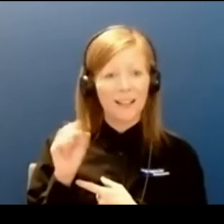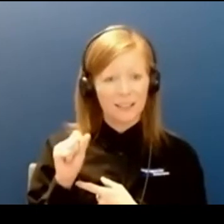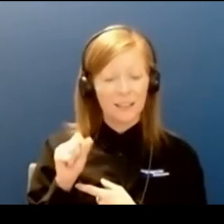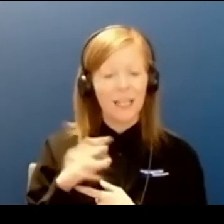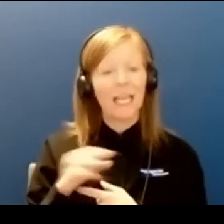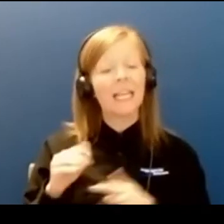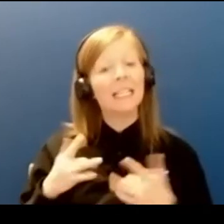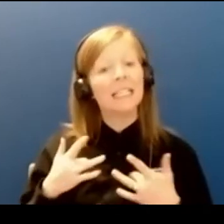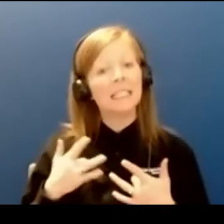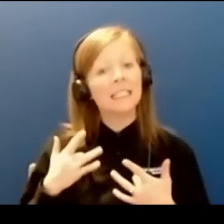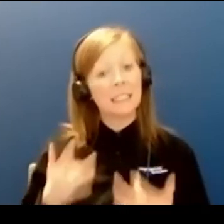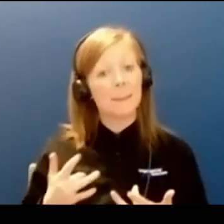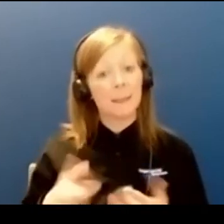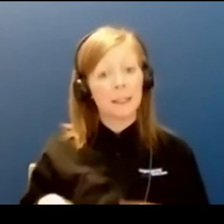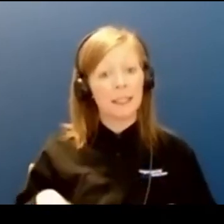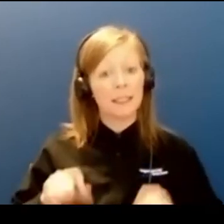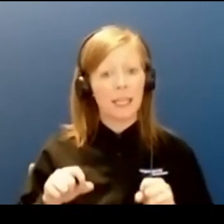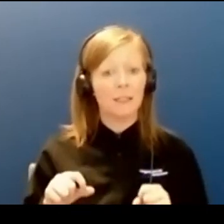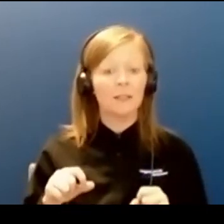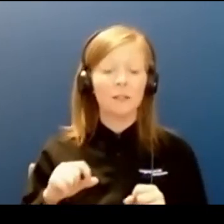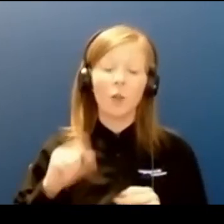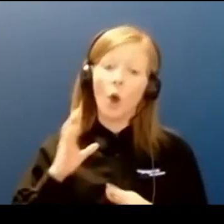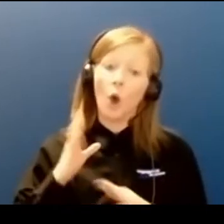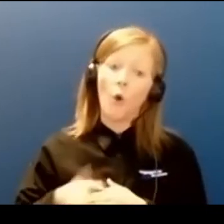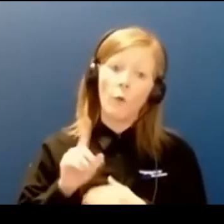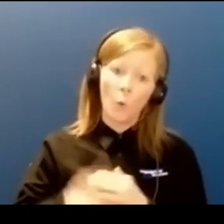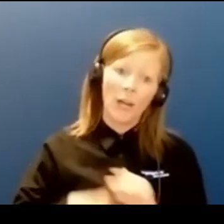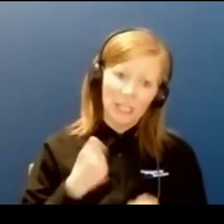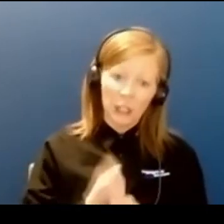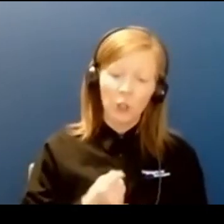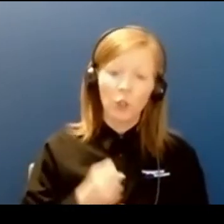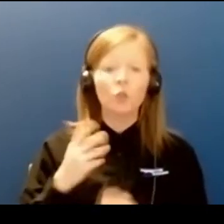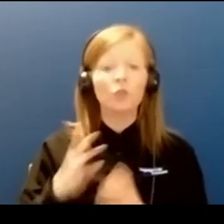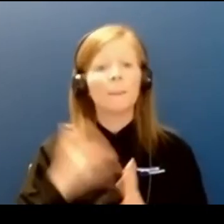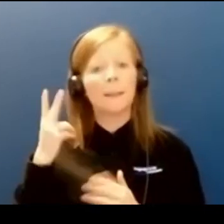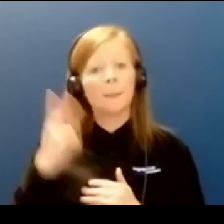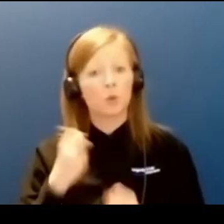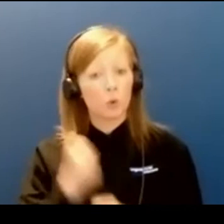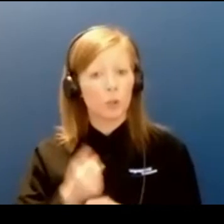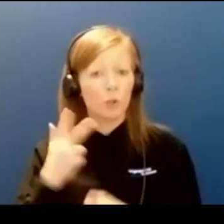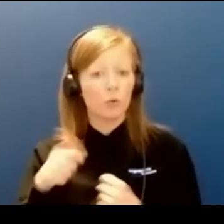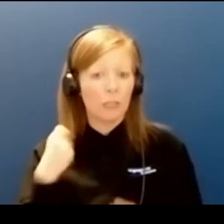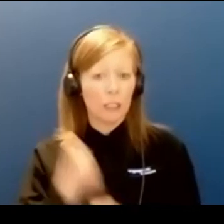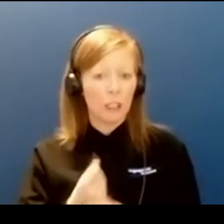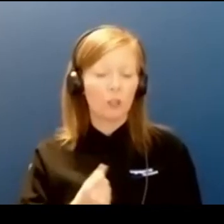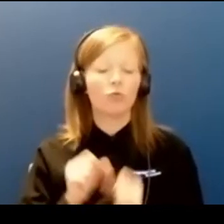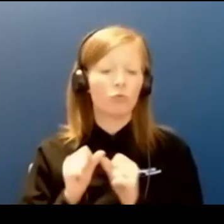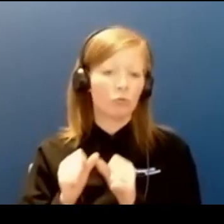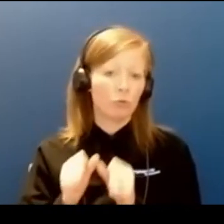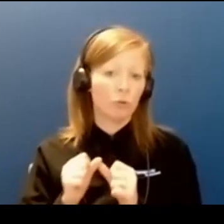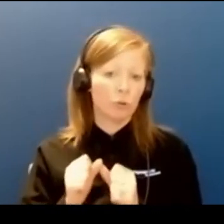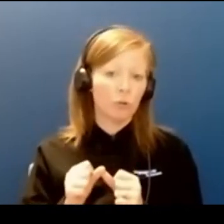typically definitely over a year, sometimes 2 or 3 years of